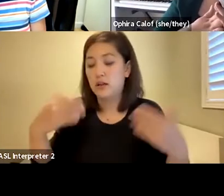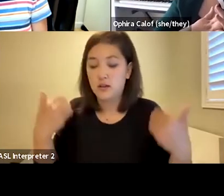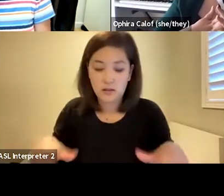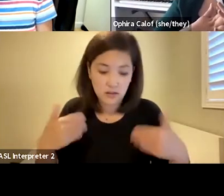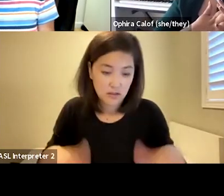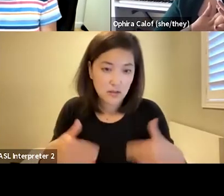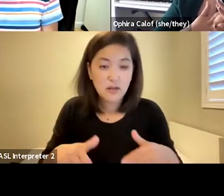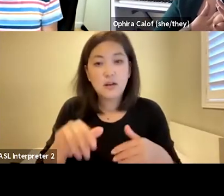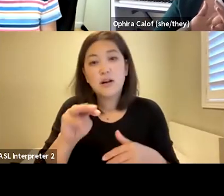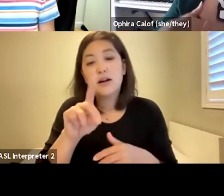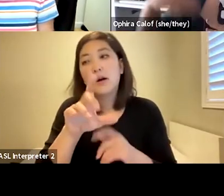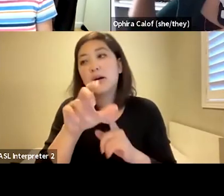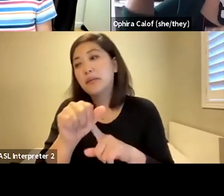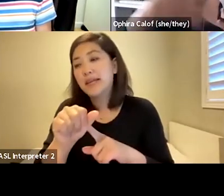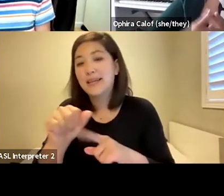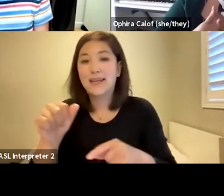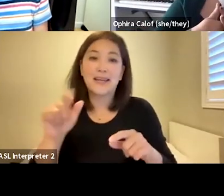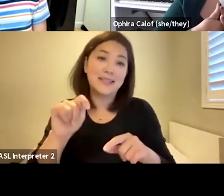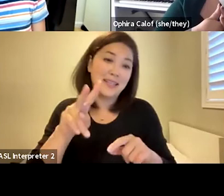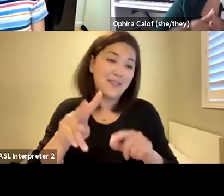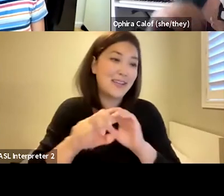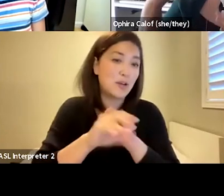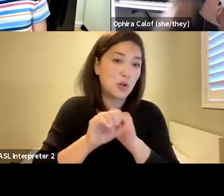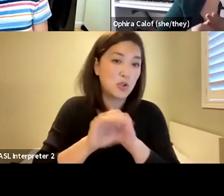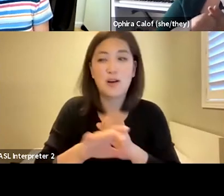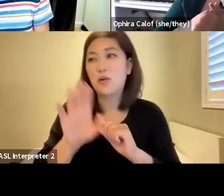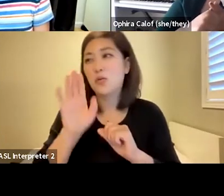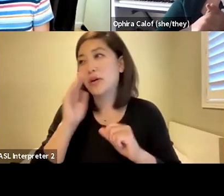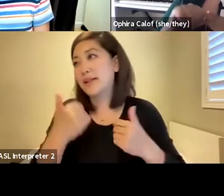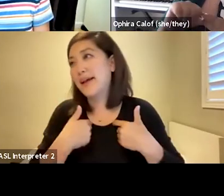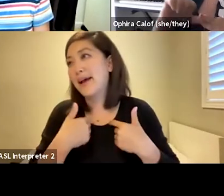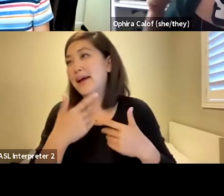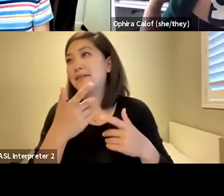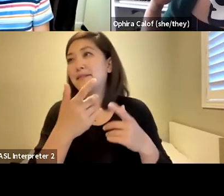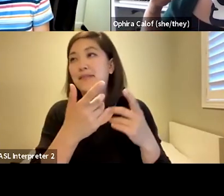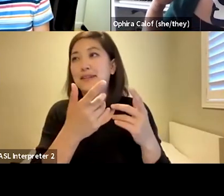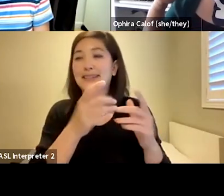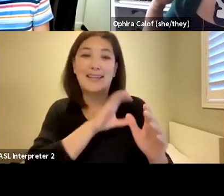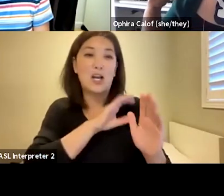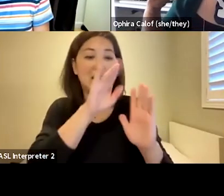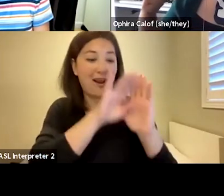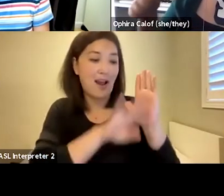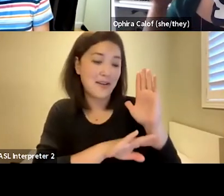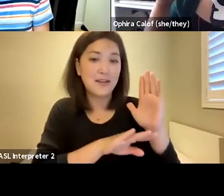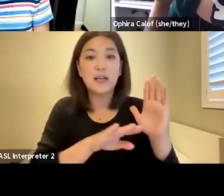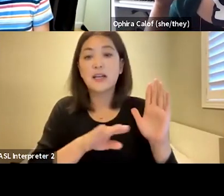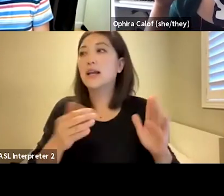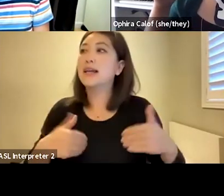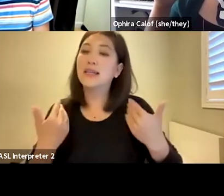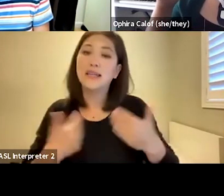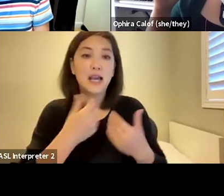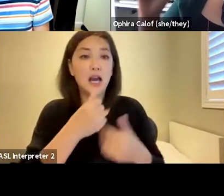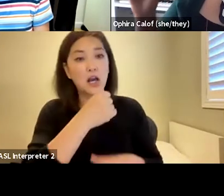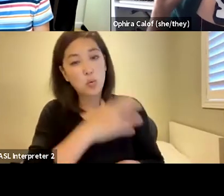a commercial or something in that realm, there'll be a number of characters listed. There's one that says, you know, a young woman in her